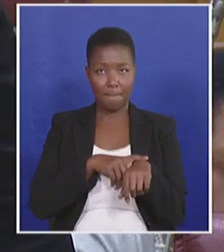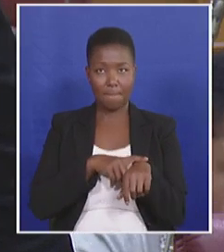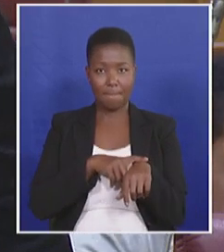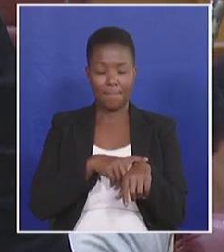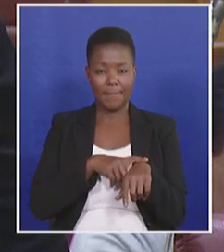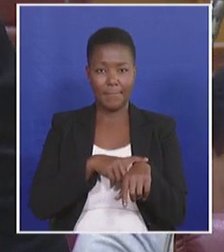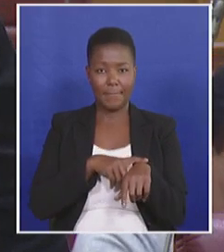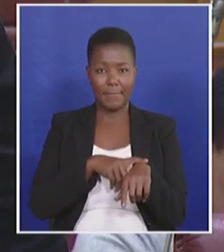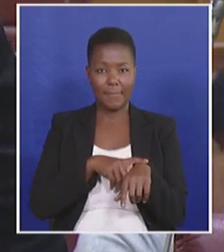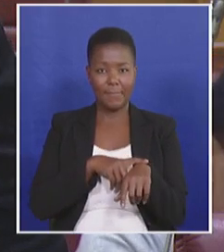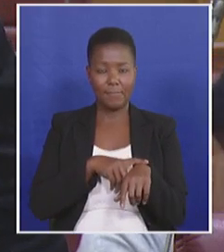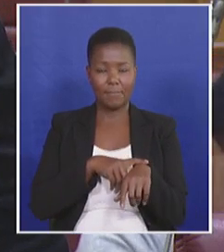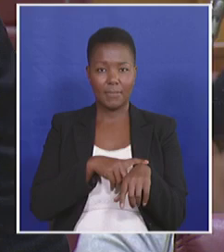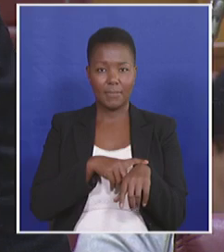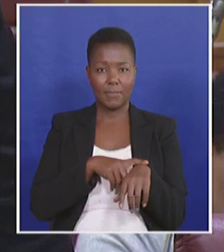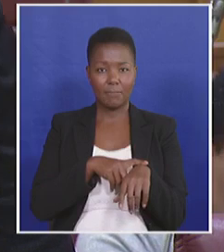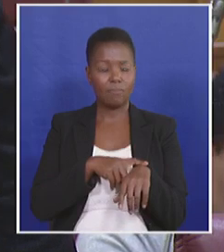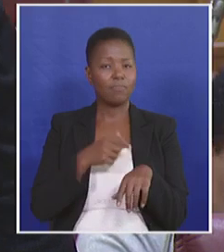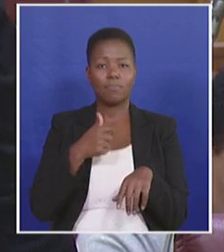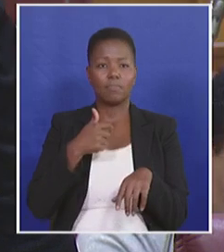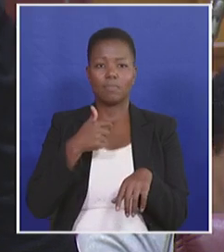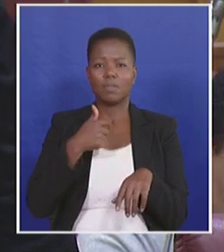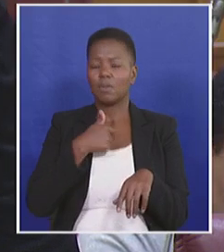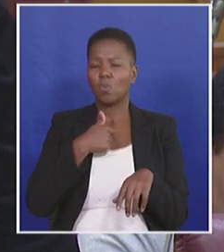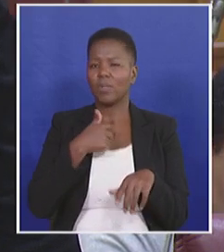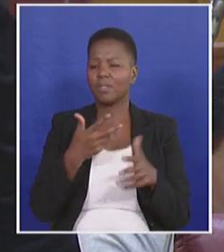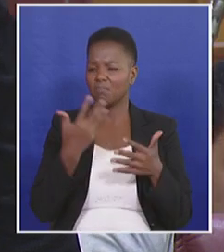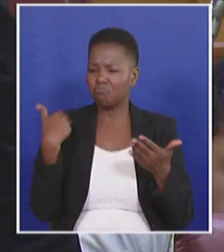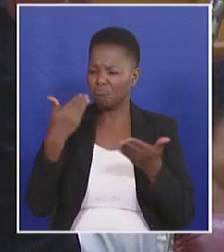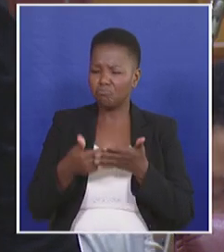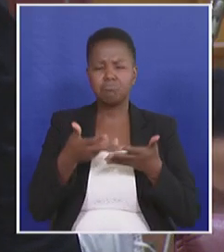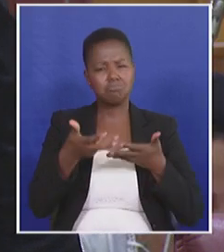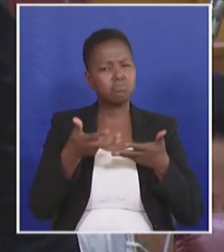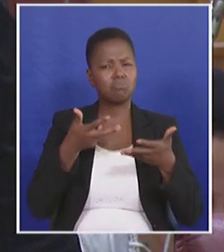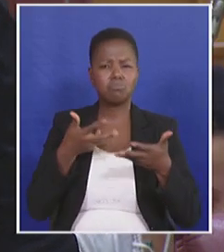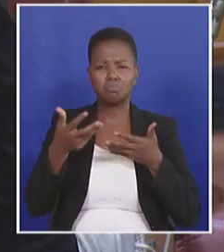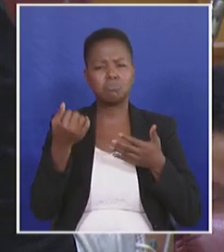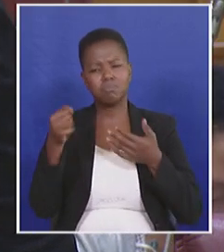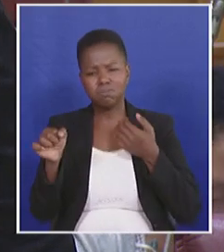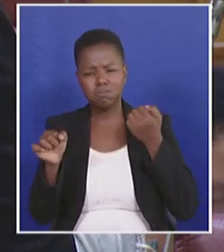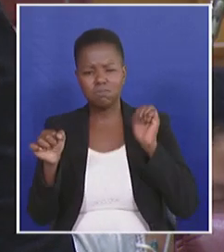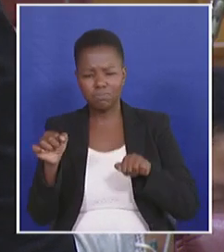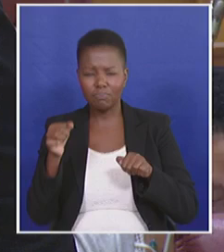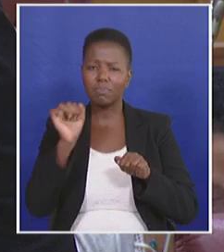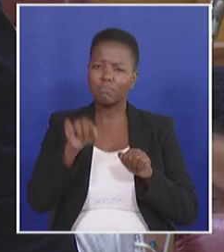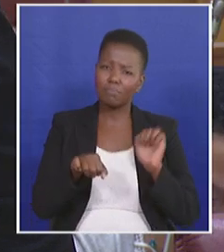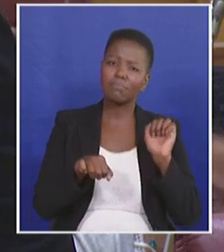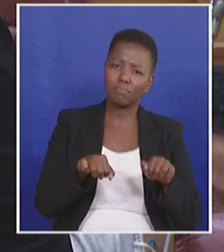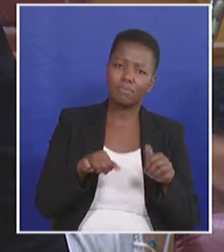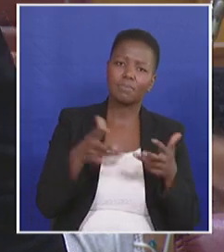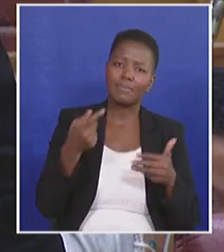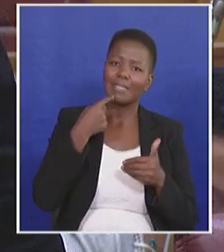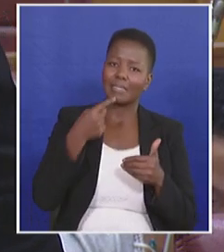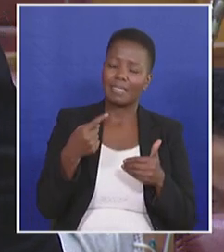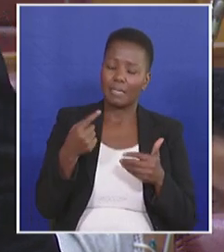our argument, Madam Chair, is that it's a matter of, we are talking about the question of